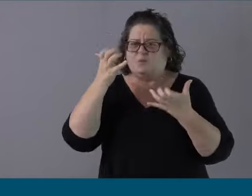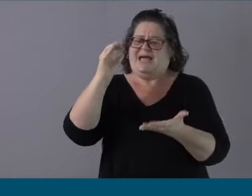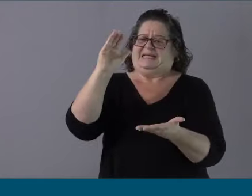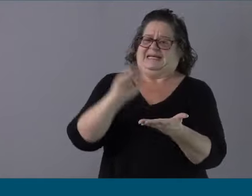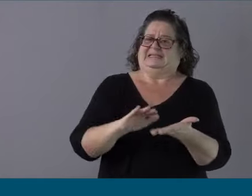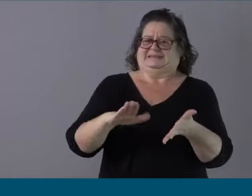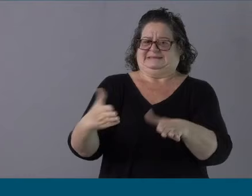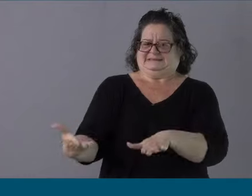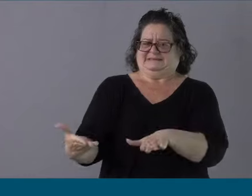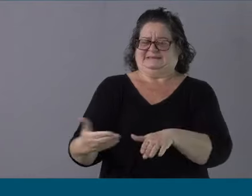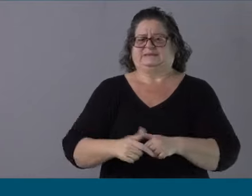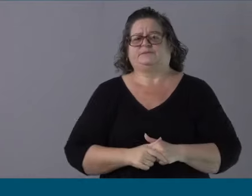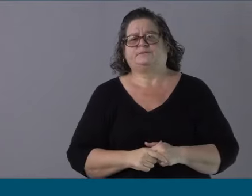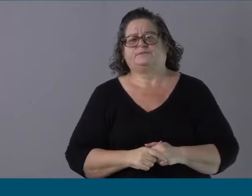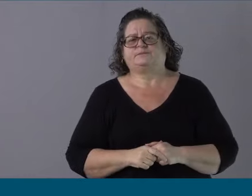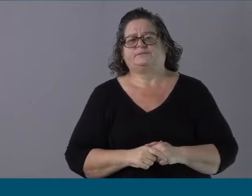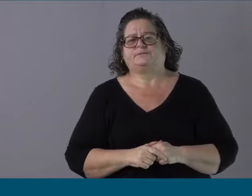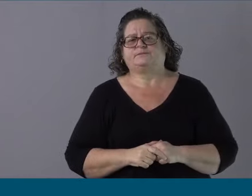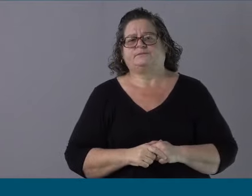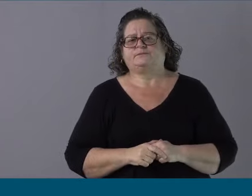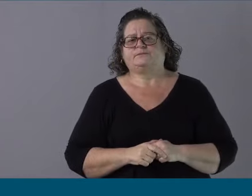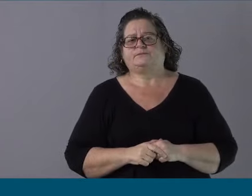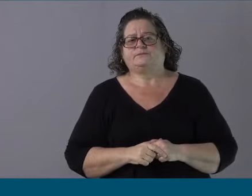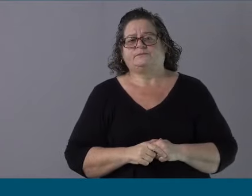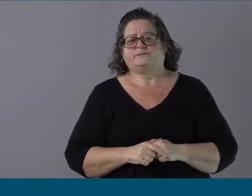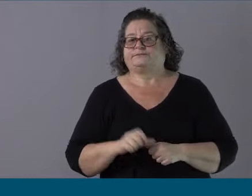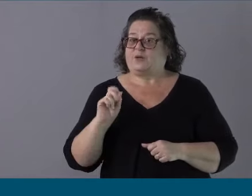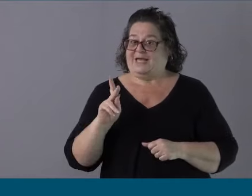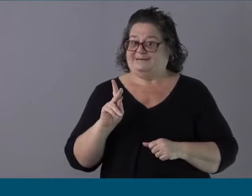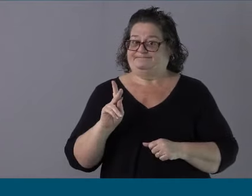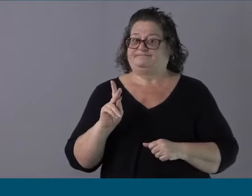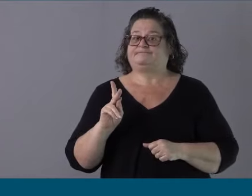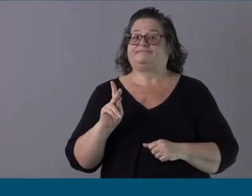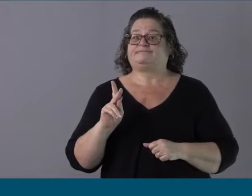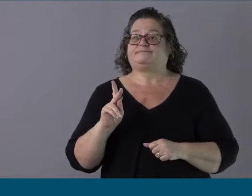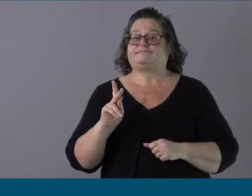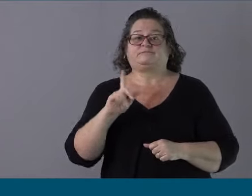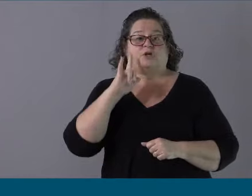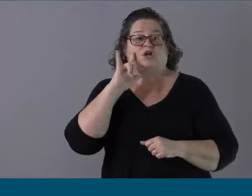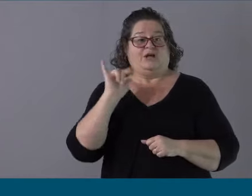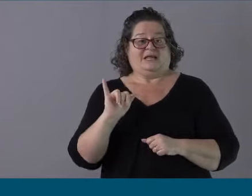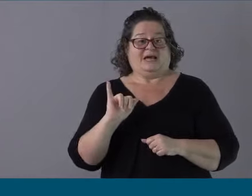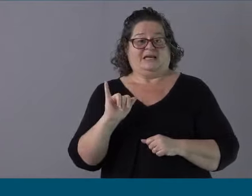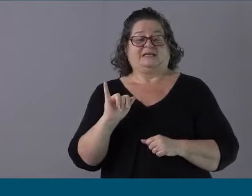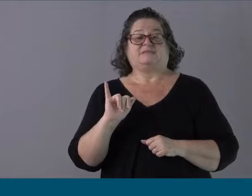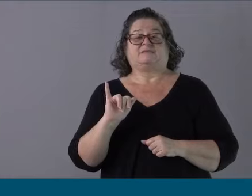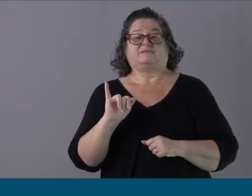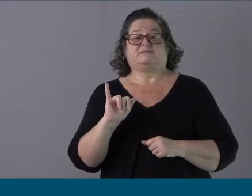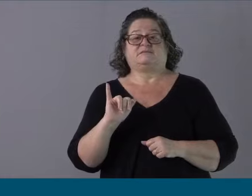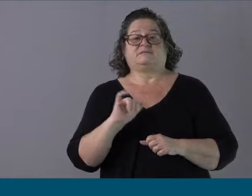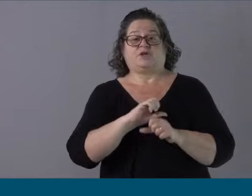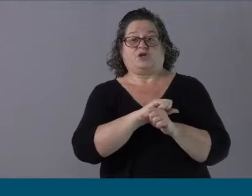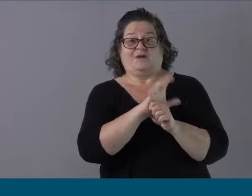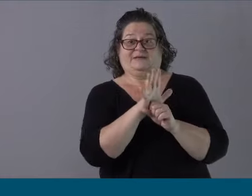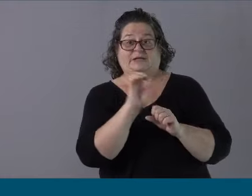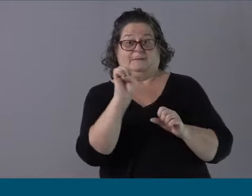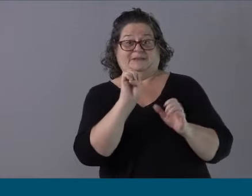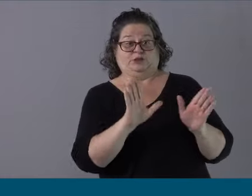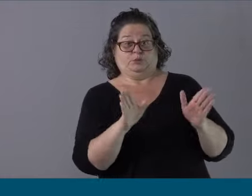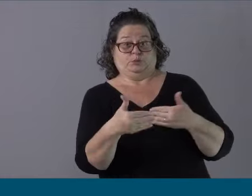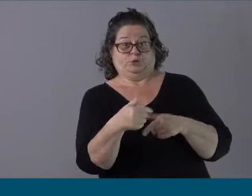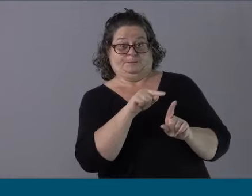In terms of our direction, our COVID-like illnesses in emergency rooms, which is oftentimes a